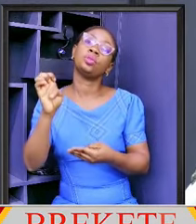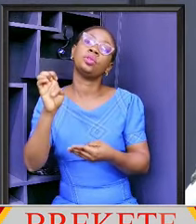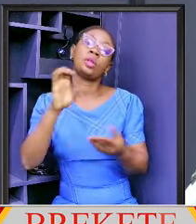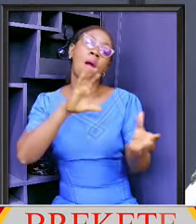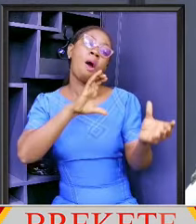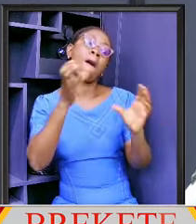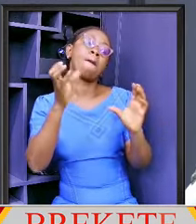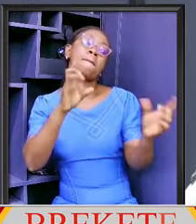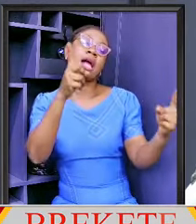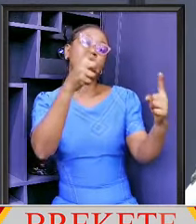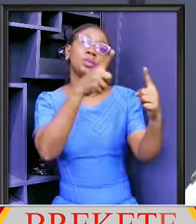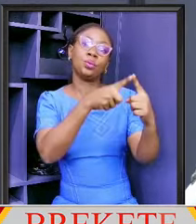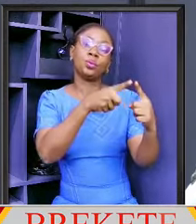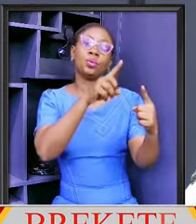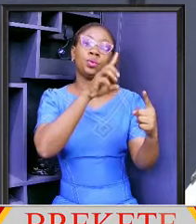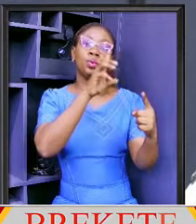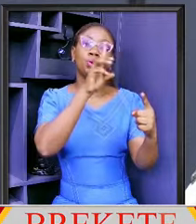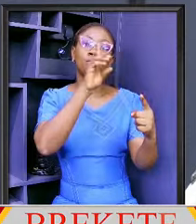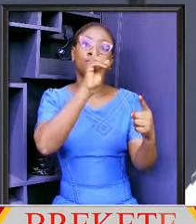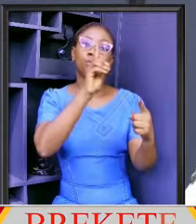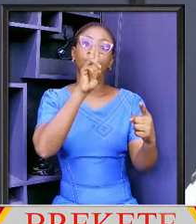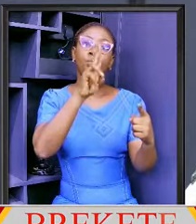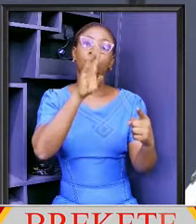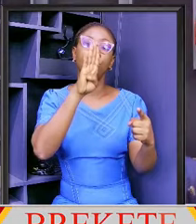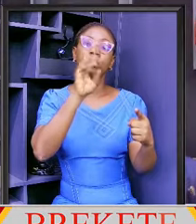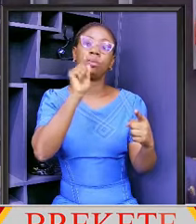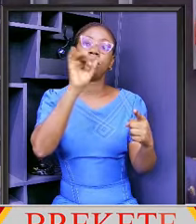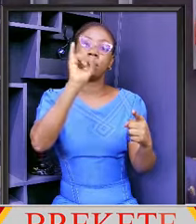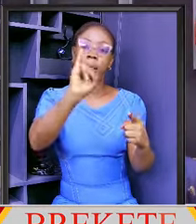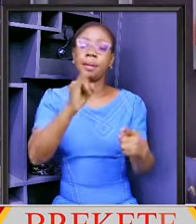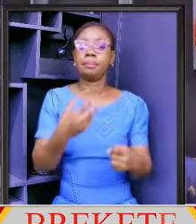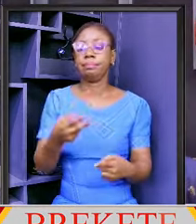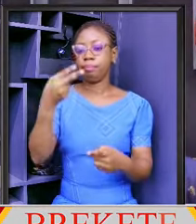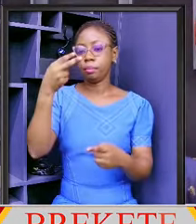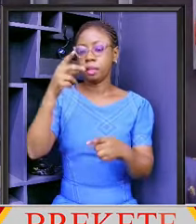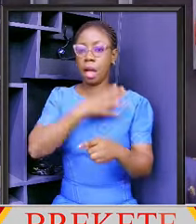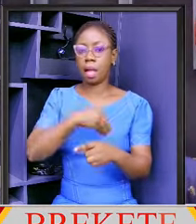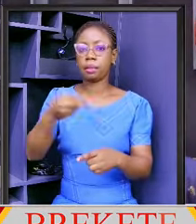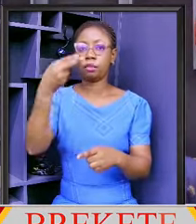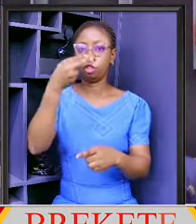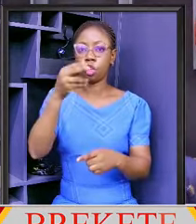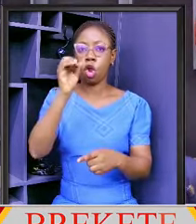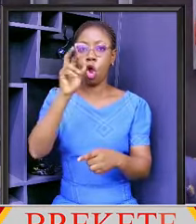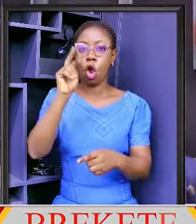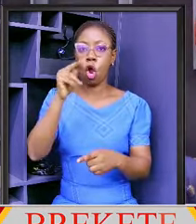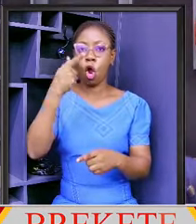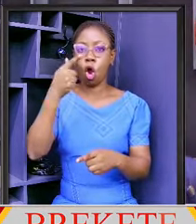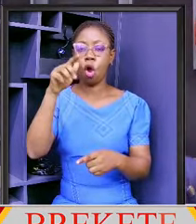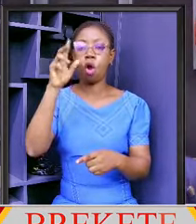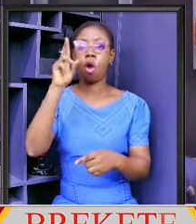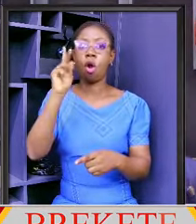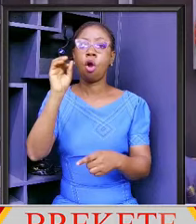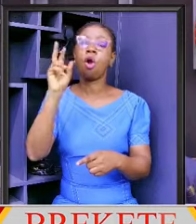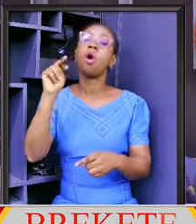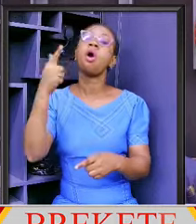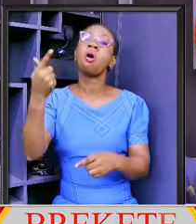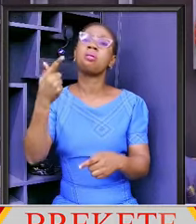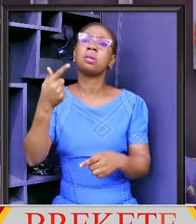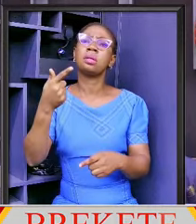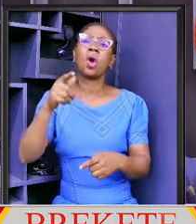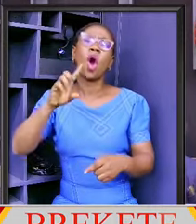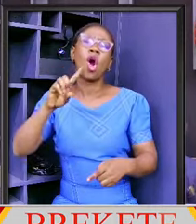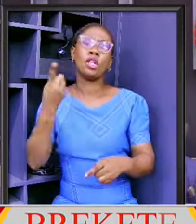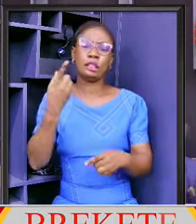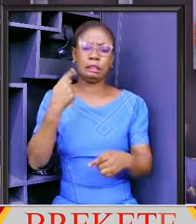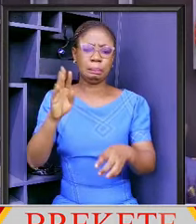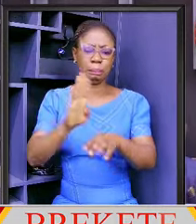Dubai. To Hong Kong. Only transaction where they happen in between Singapore is enough